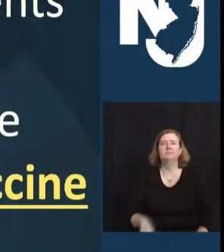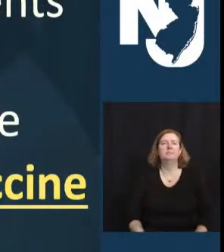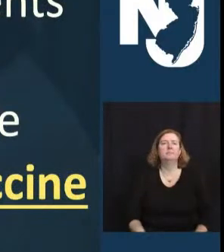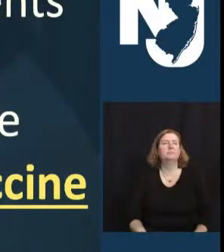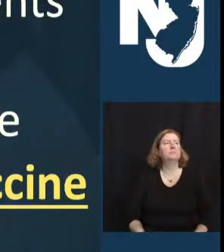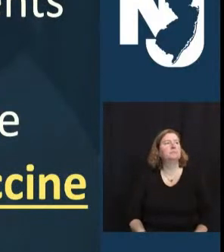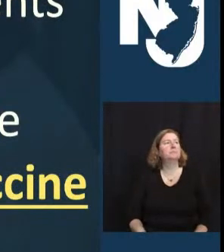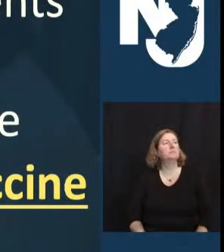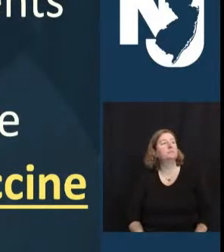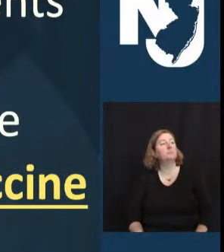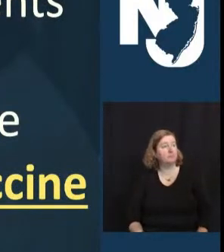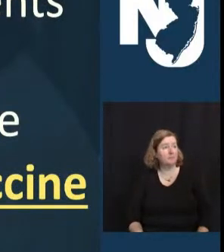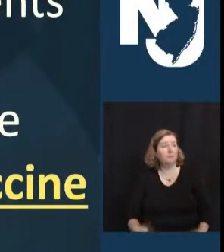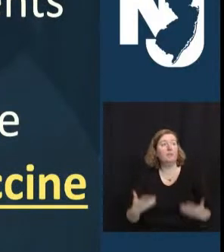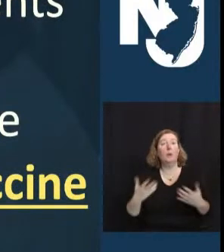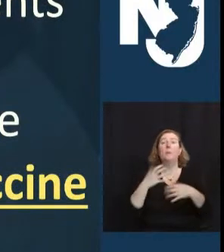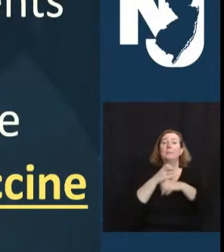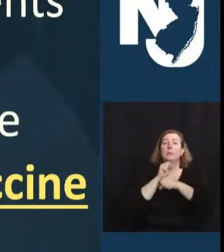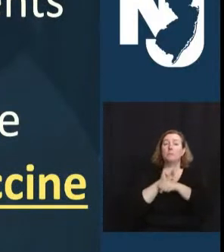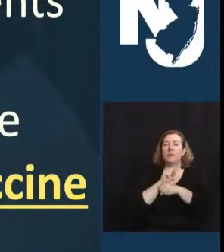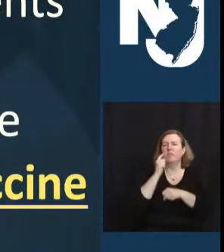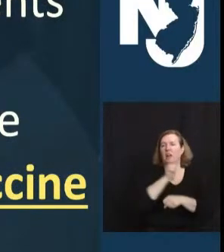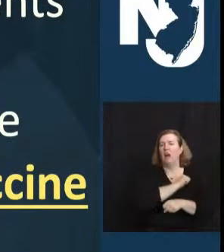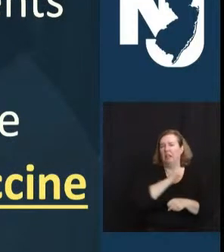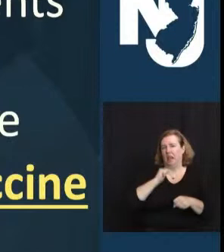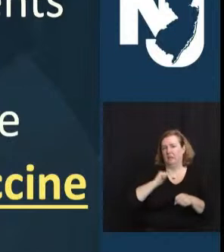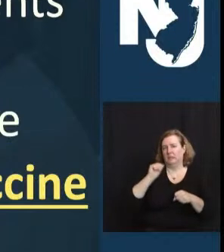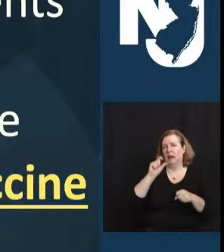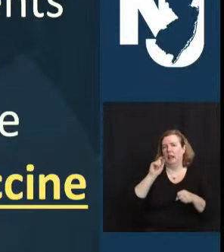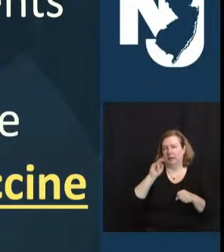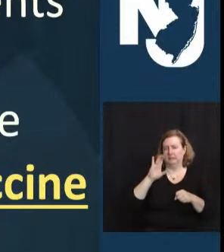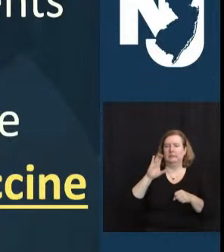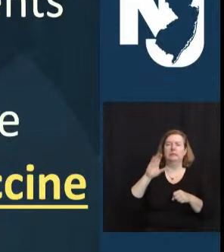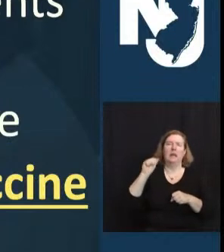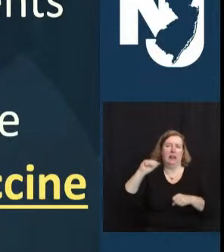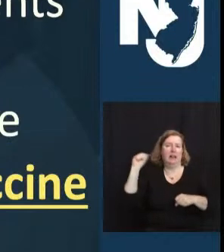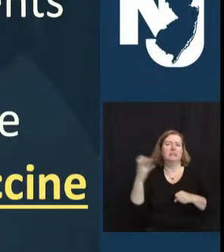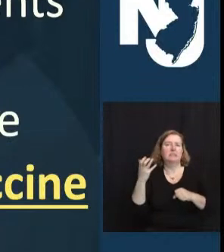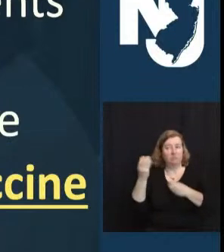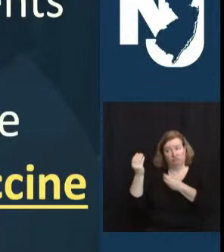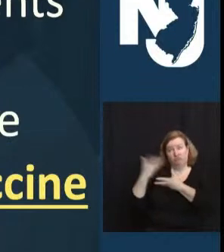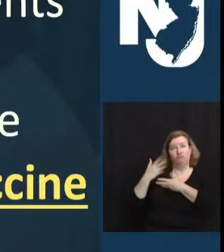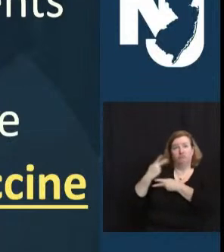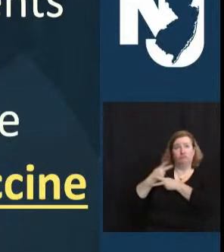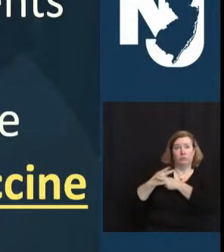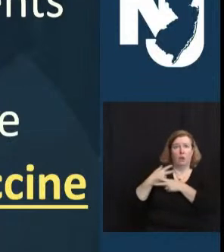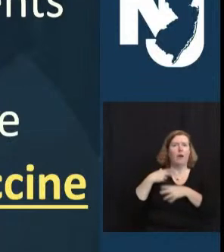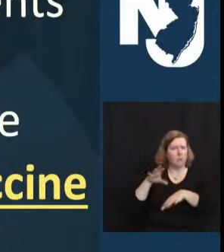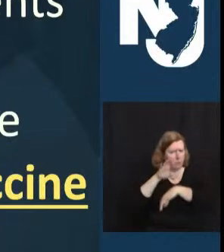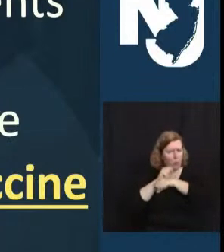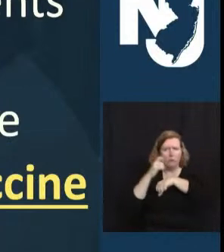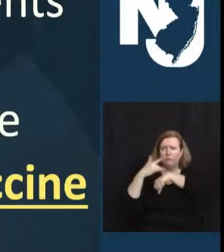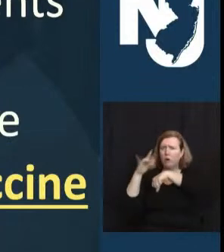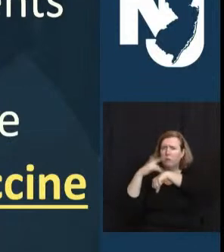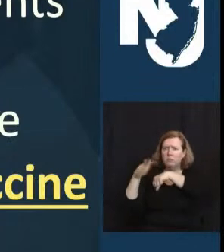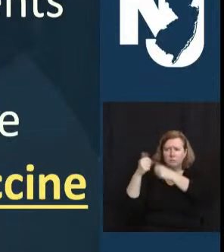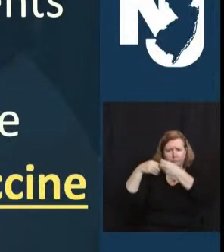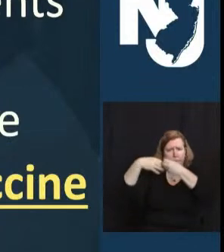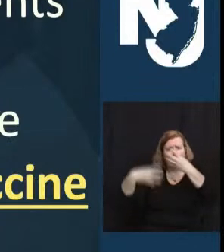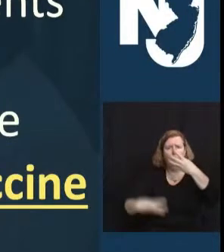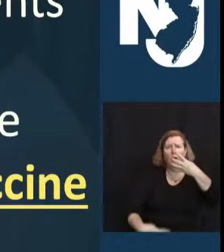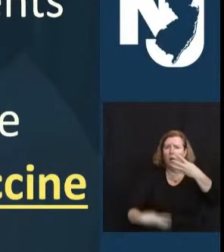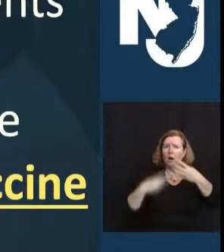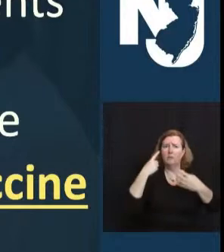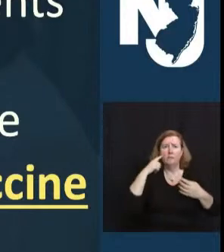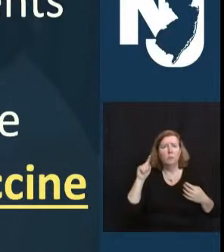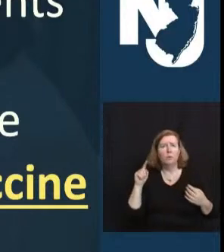us at our mega site in Atlantic City at the Convention Center, have informed us that they have had appointments open at that location over the past several